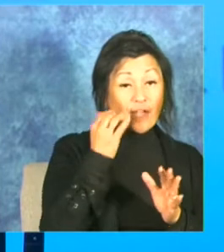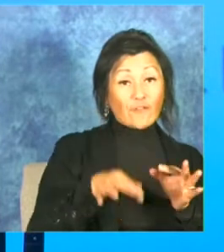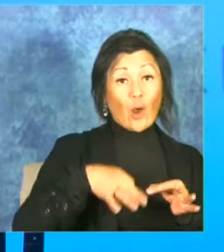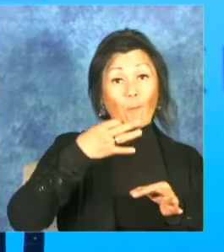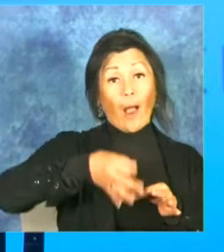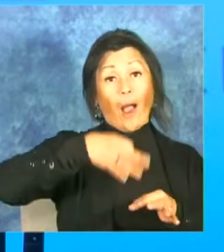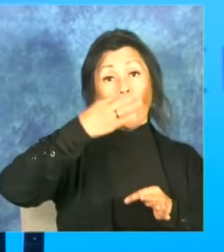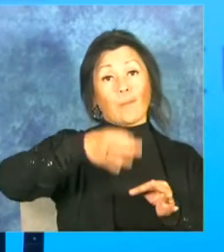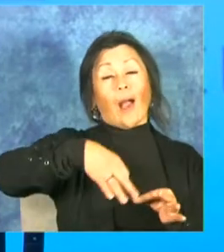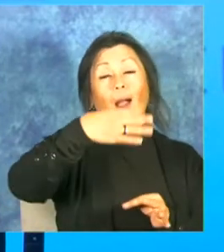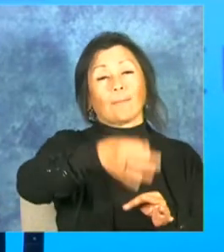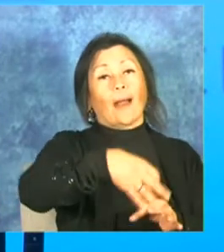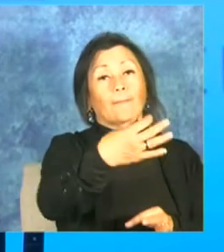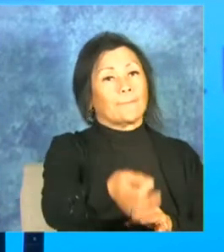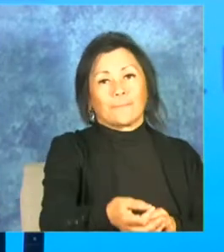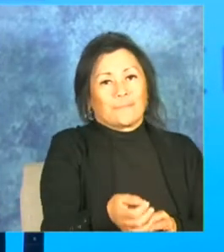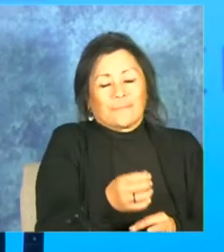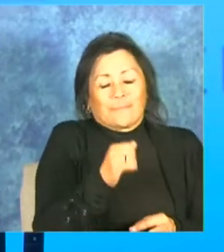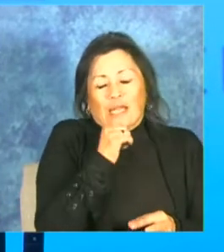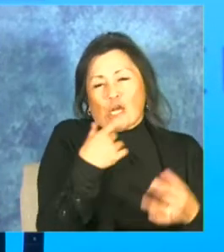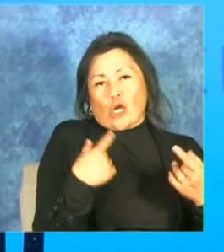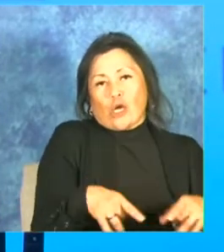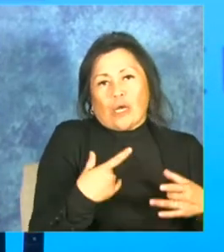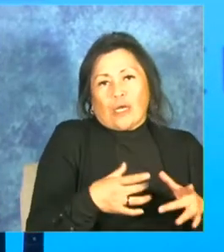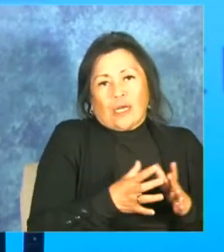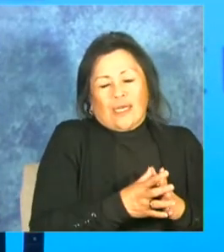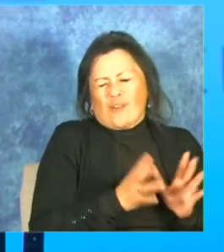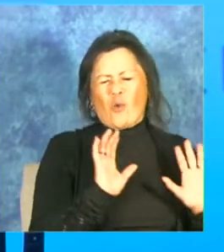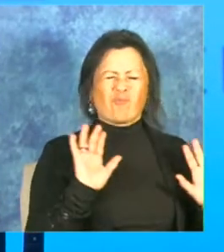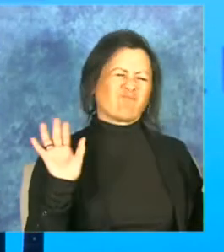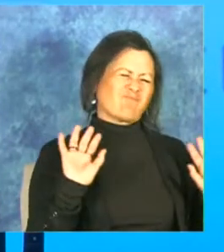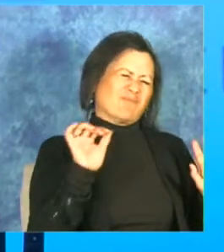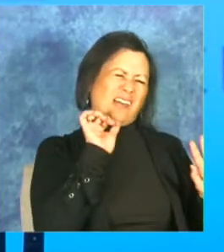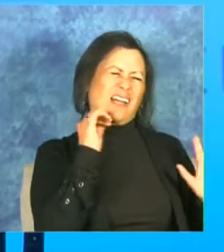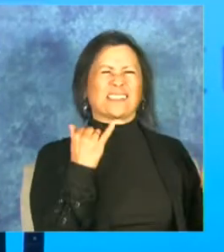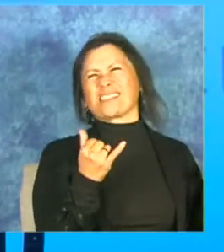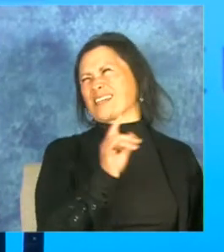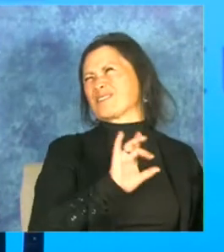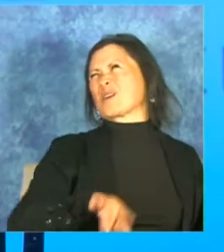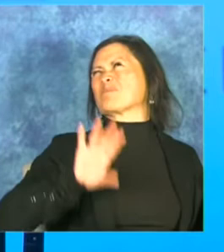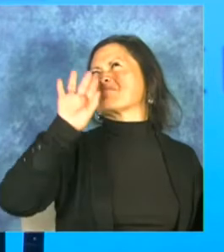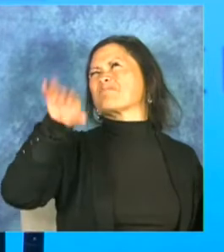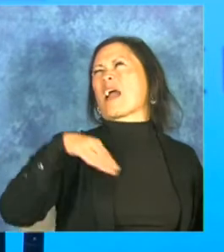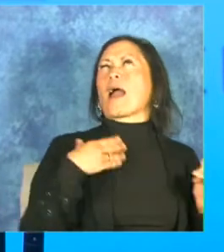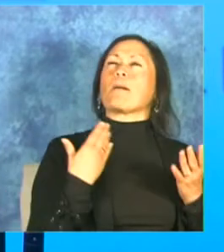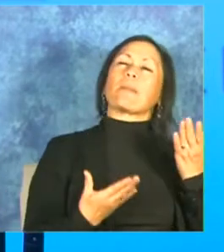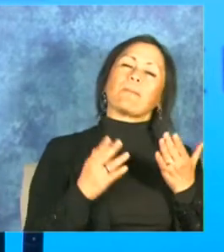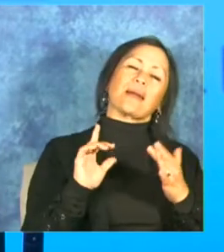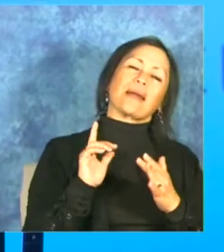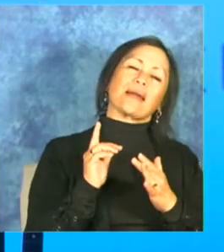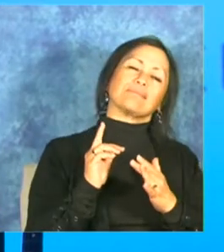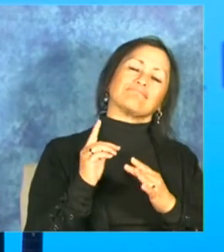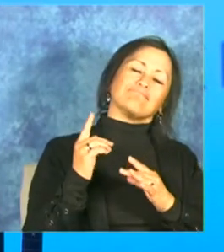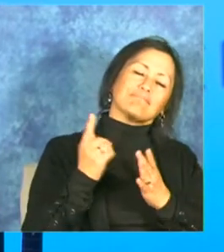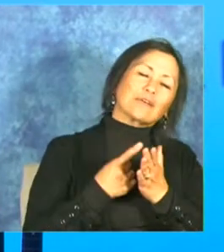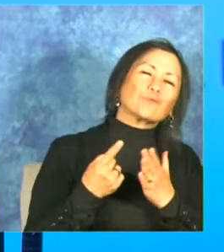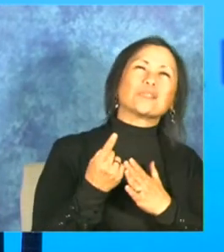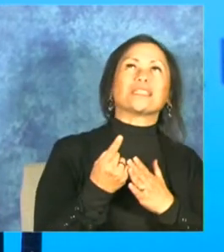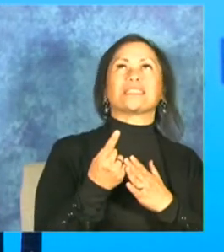delaying, you're not really arguing, but not today, Lord. Not today. Maybe next week. Maybe next month.